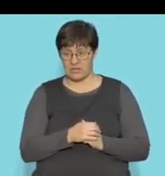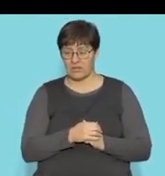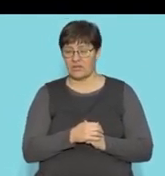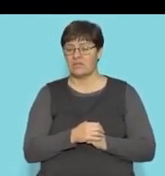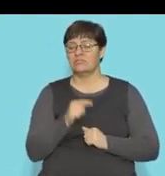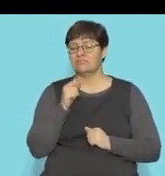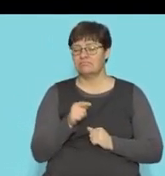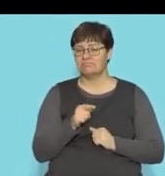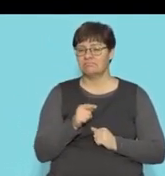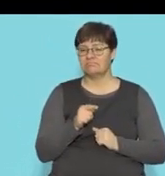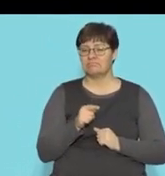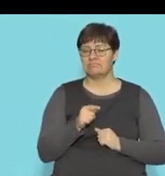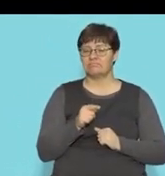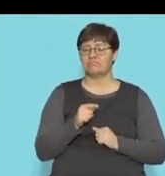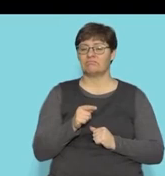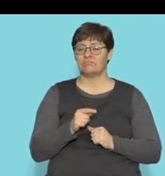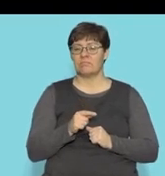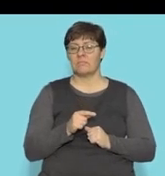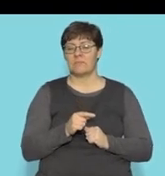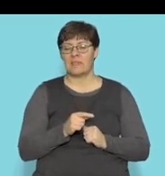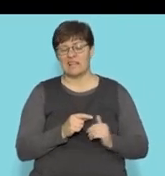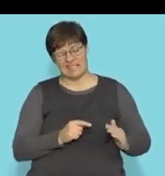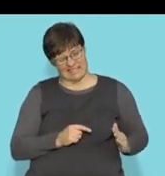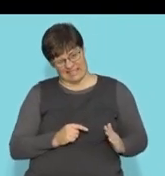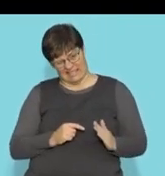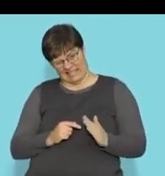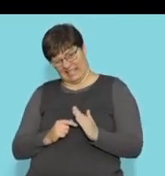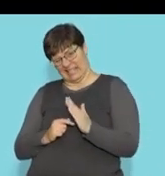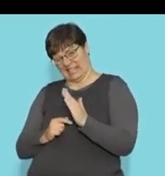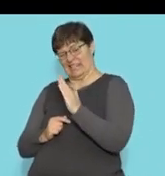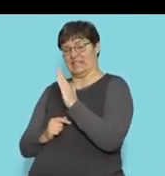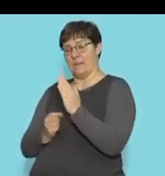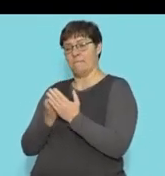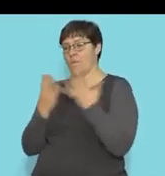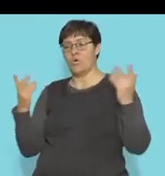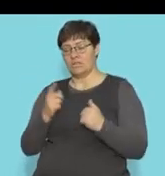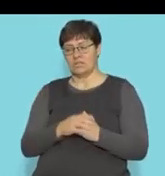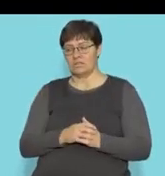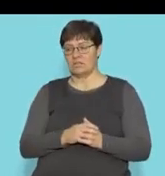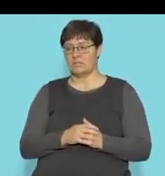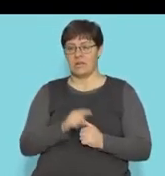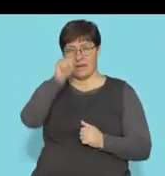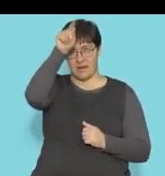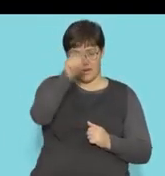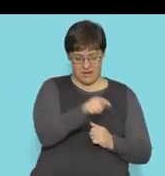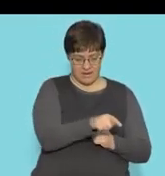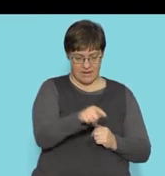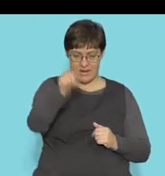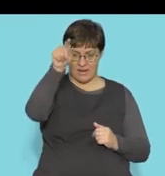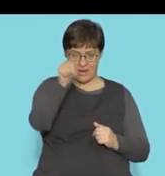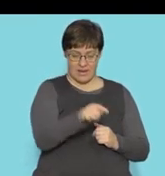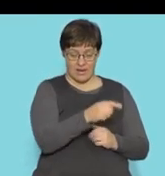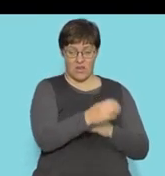where was the slope the steepest? And we come to these